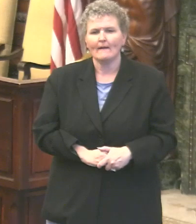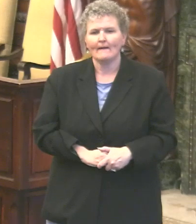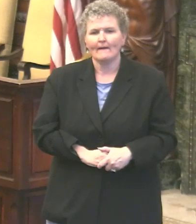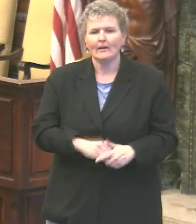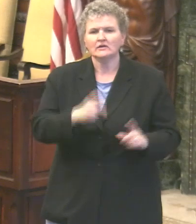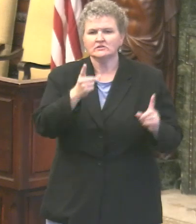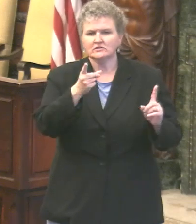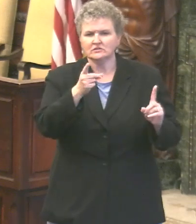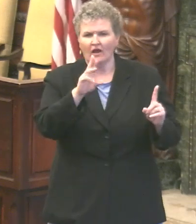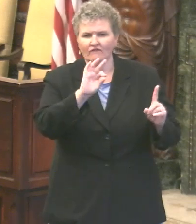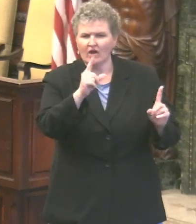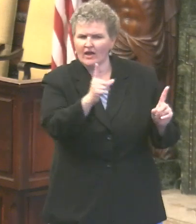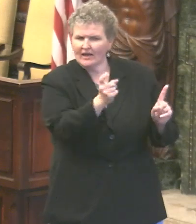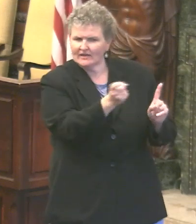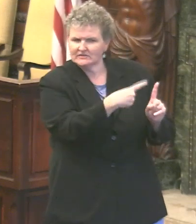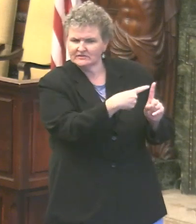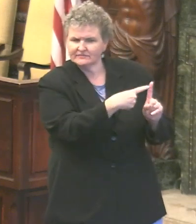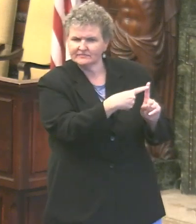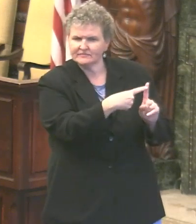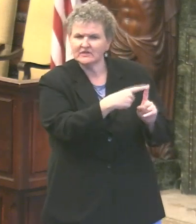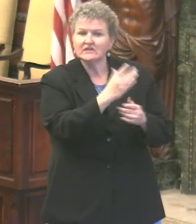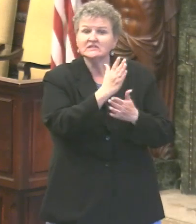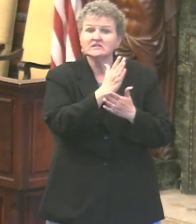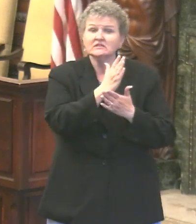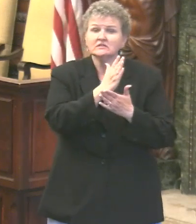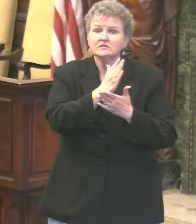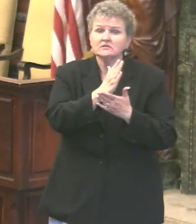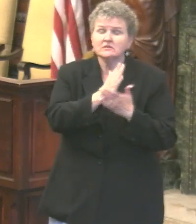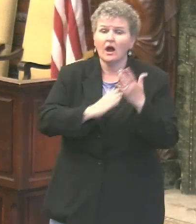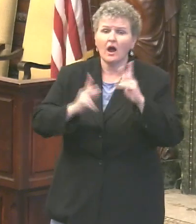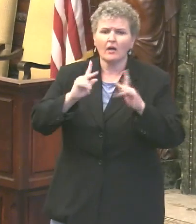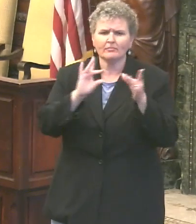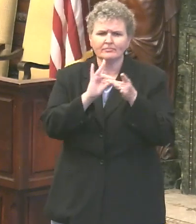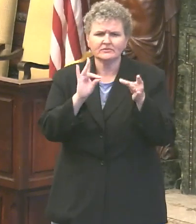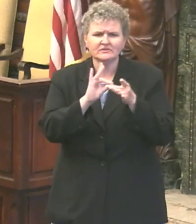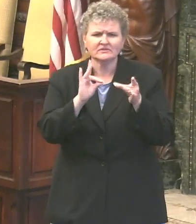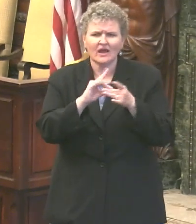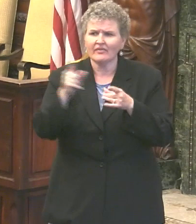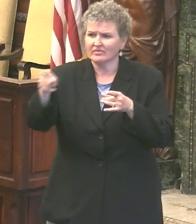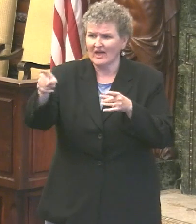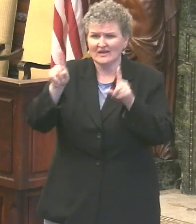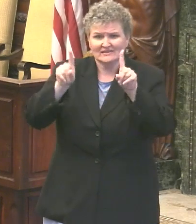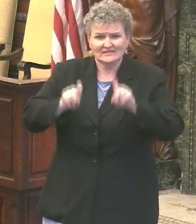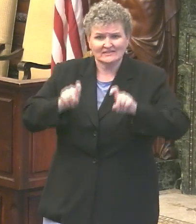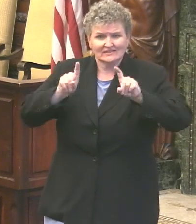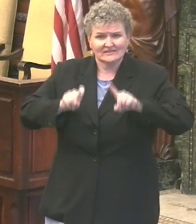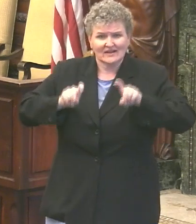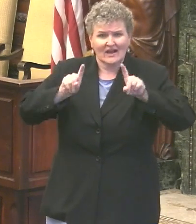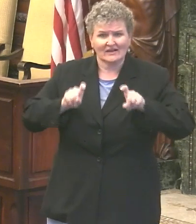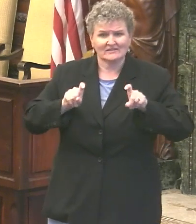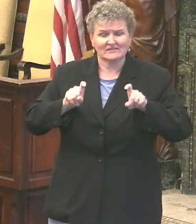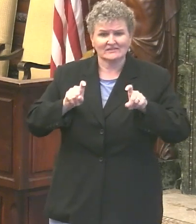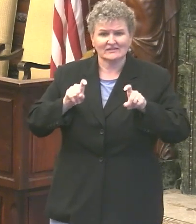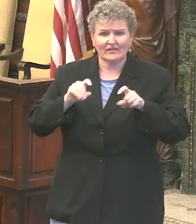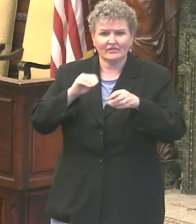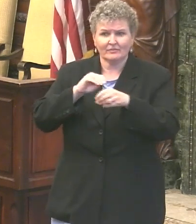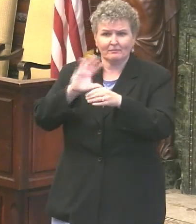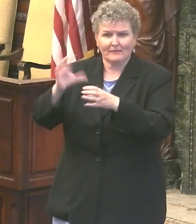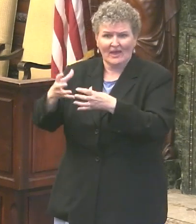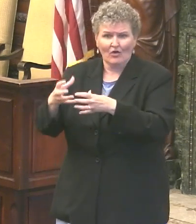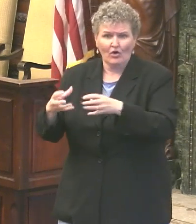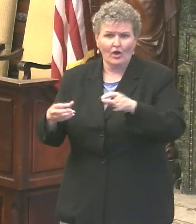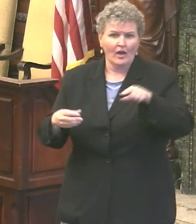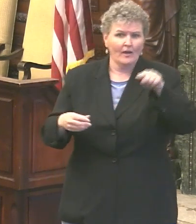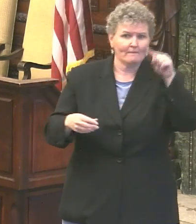Farley. Dr. Farley, some people say there are still disparities between testing for minorities and those in the white community, and